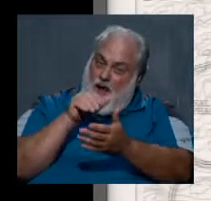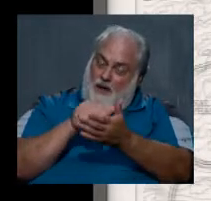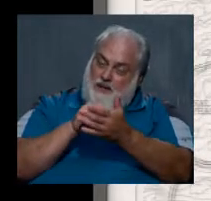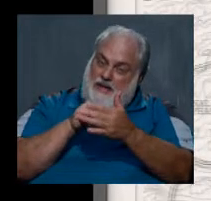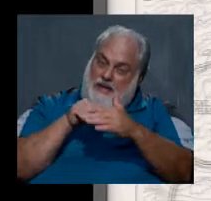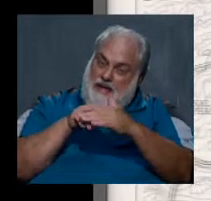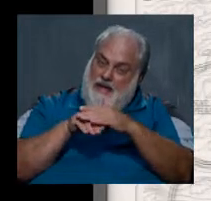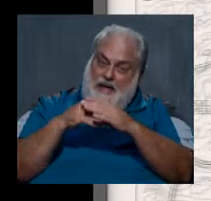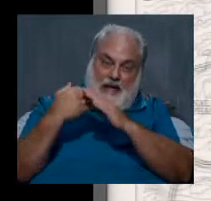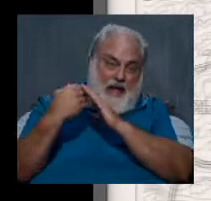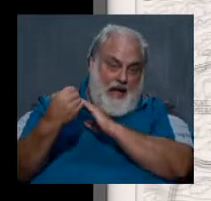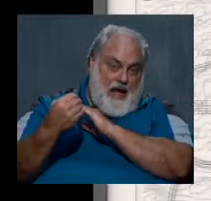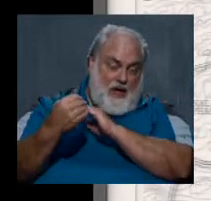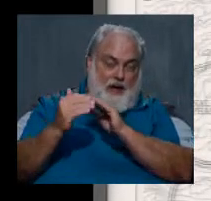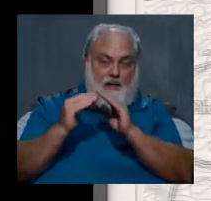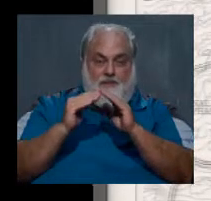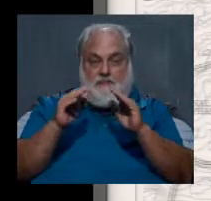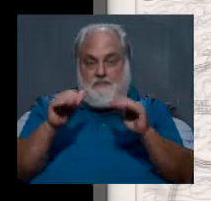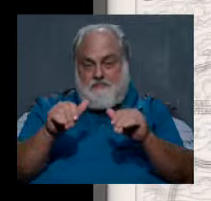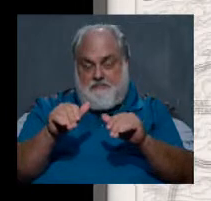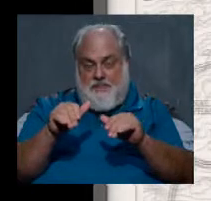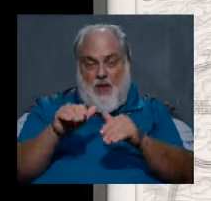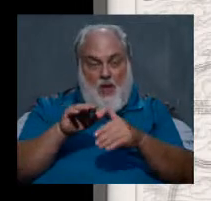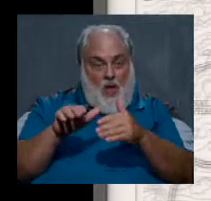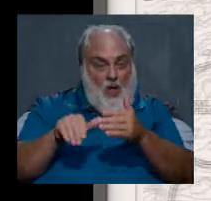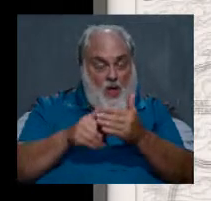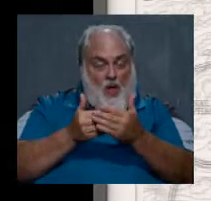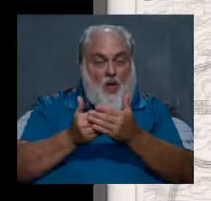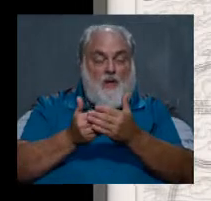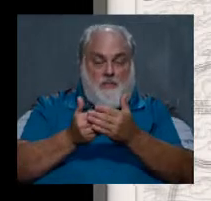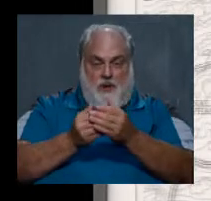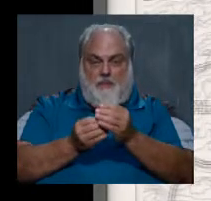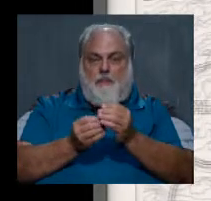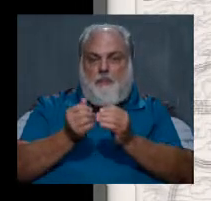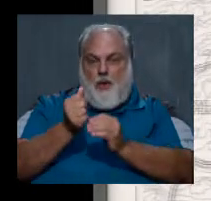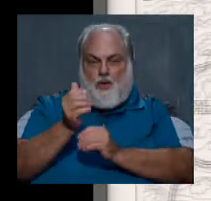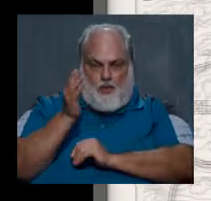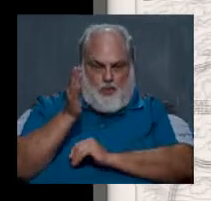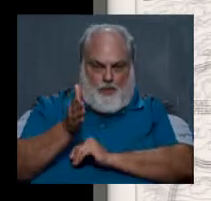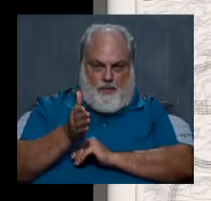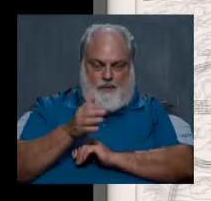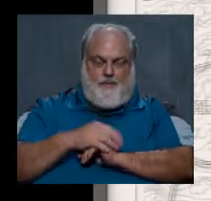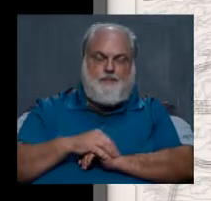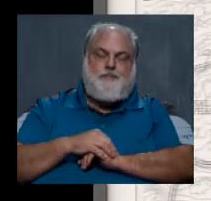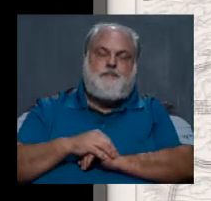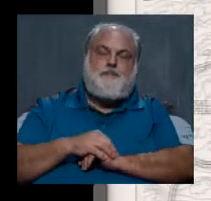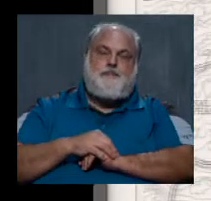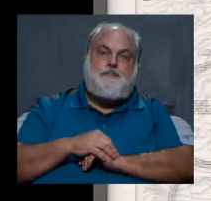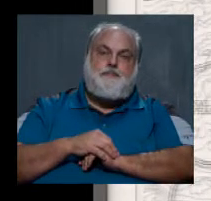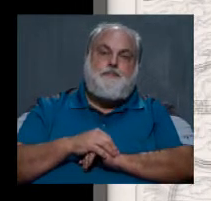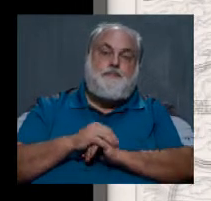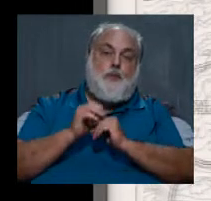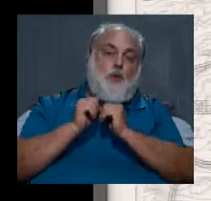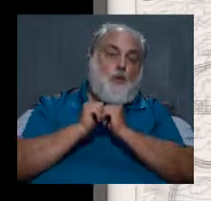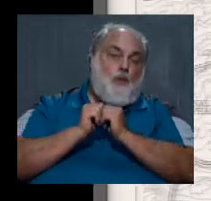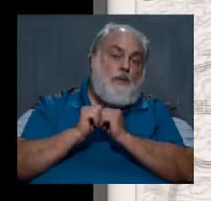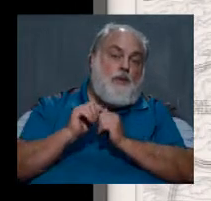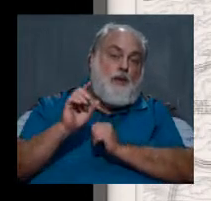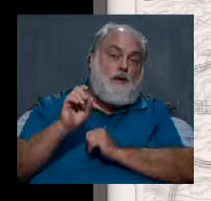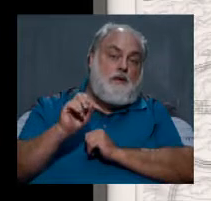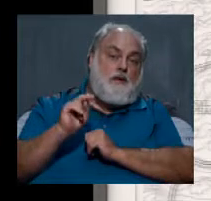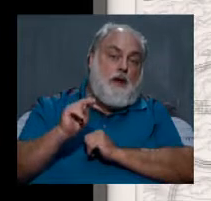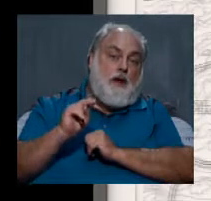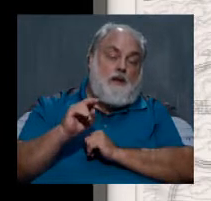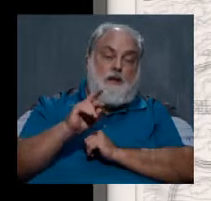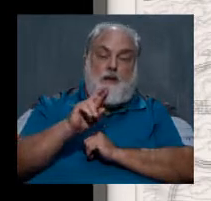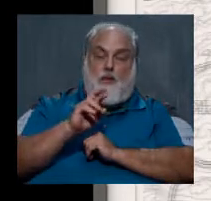out of that development. While not all of that will come by my house, a considerable portion of it will. With Don Roberts and the other development